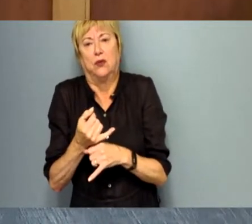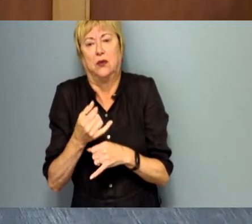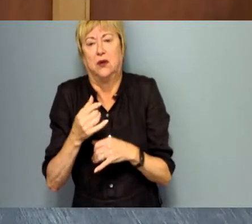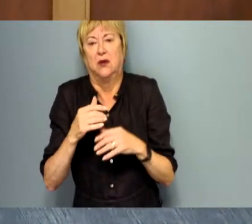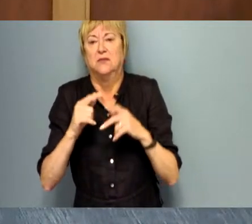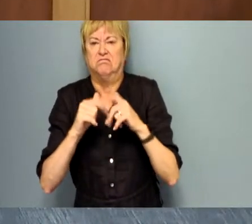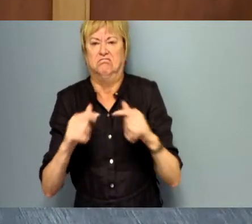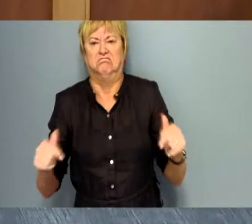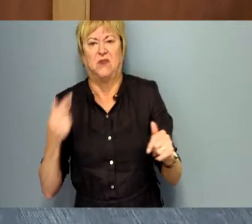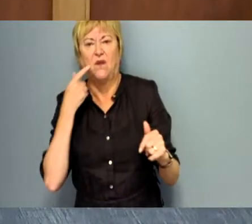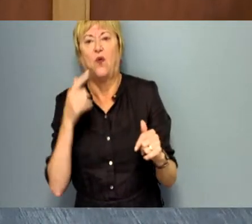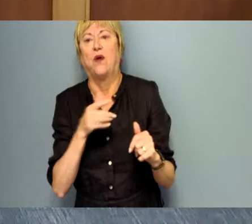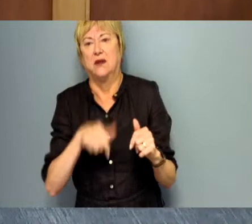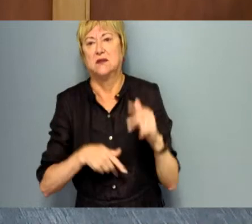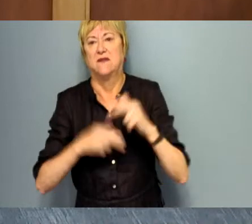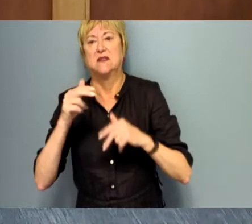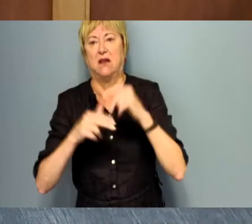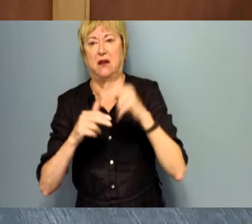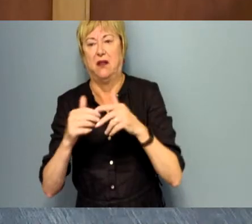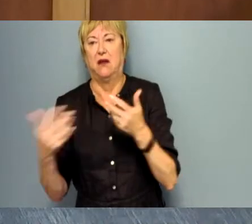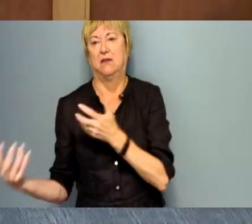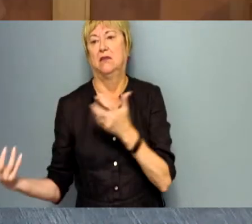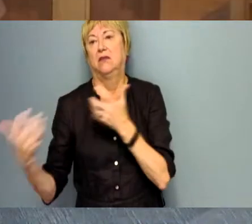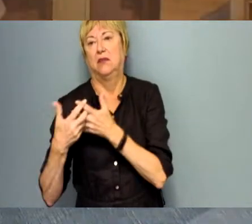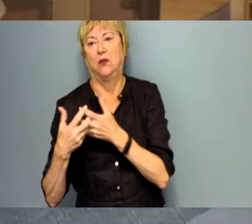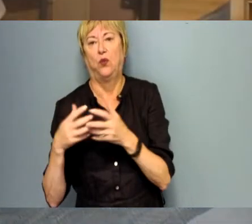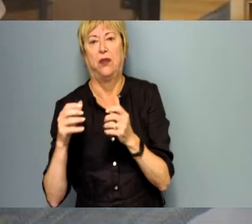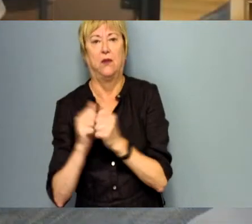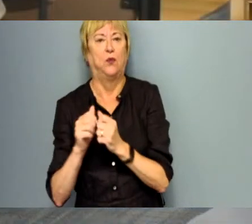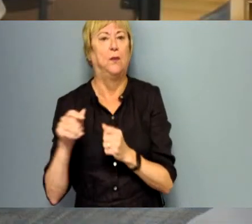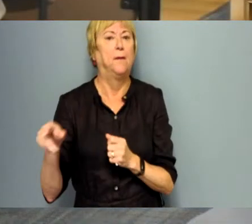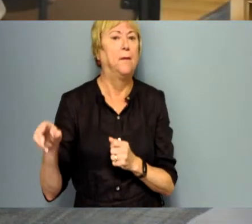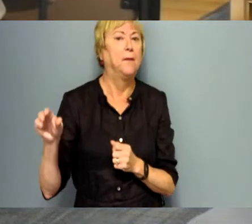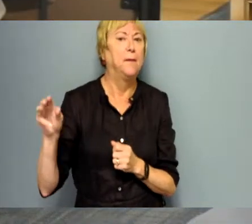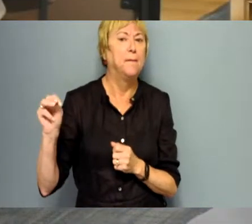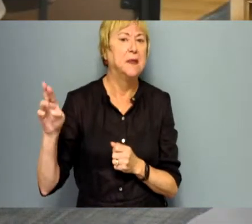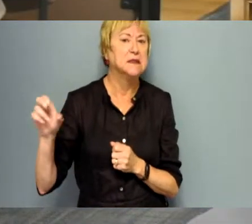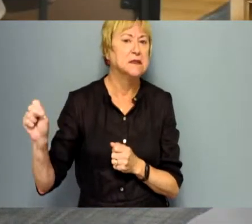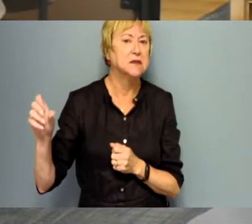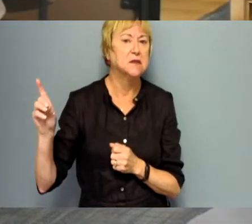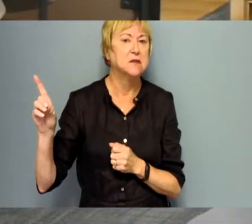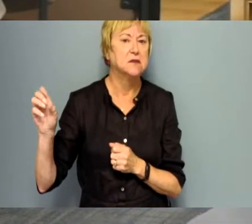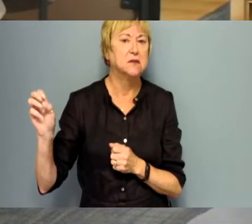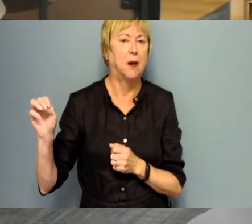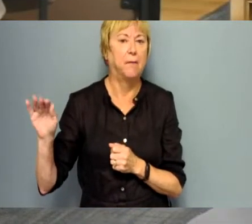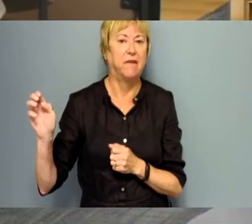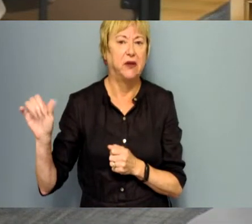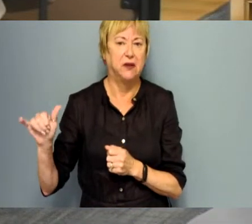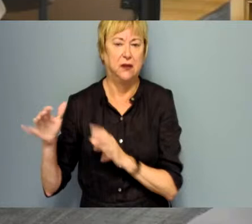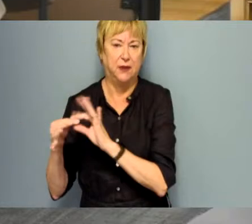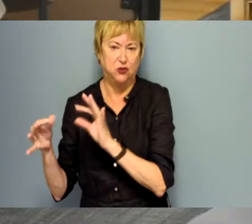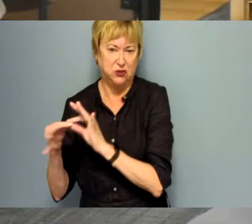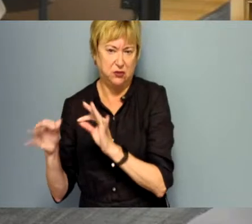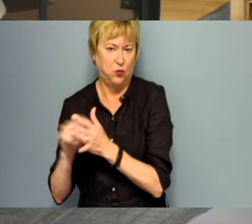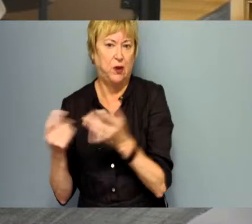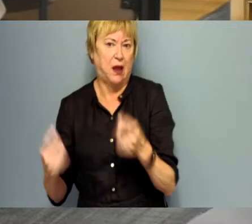that would coincide with what Mrs. Donna Duffy Bell mentioned would take place inside the